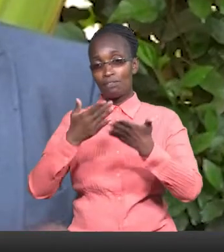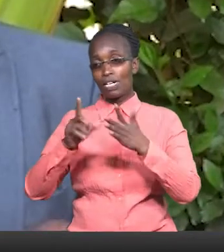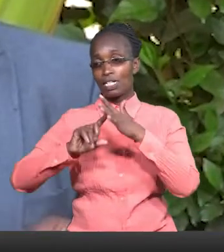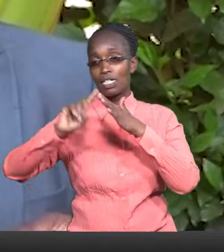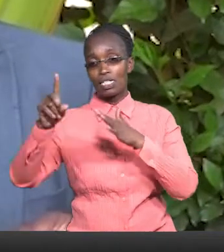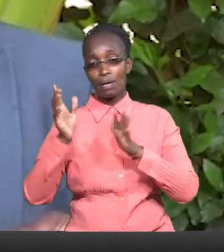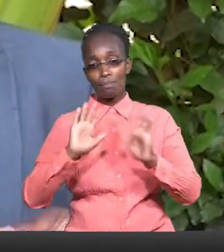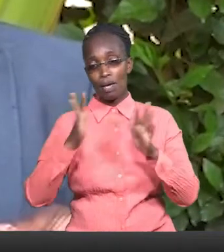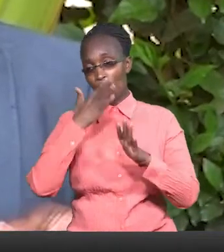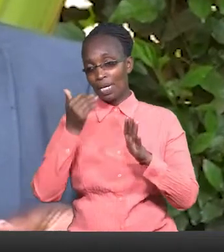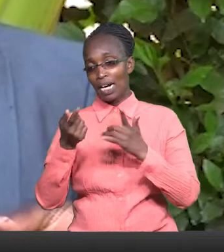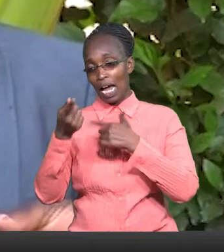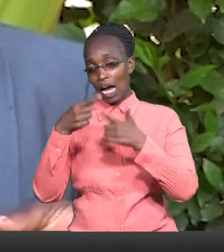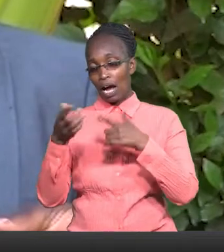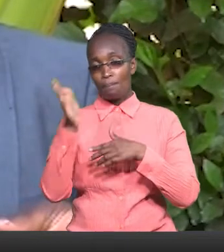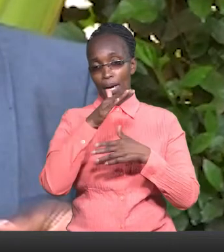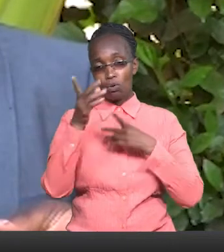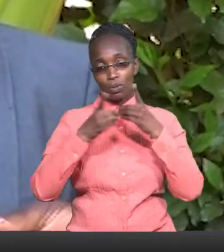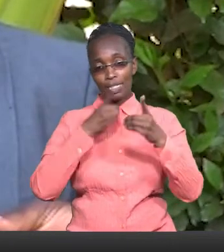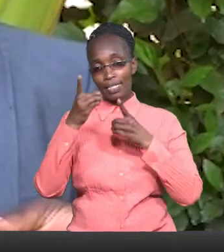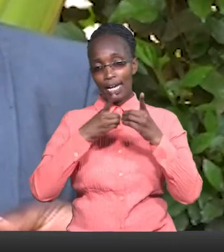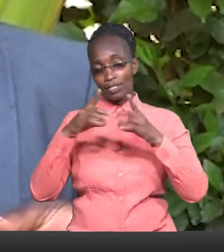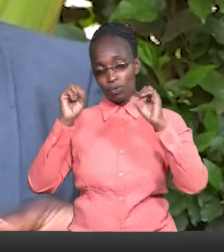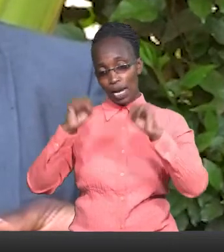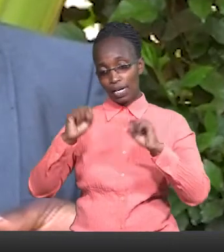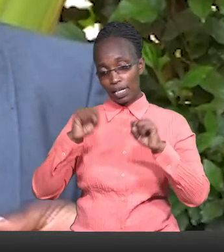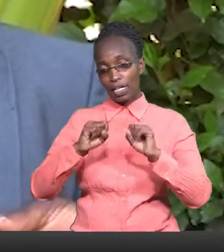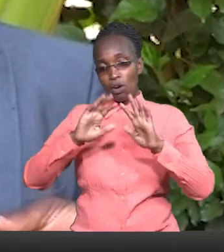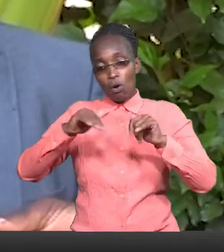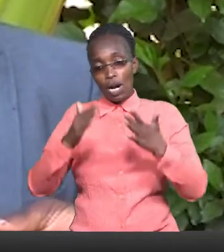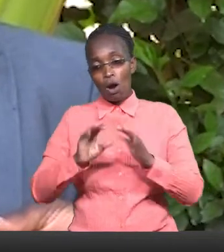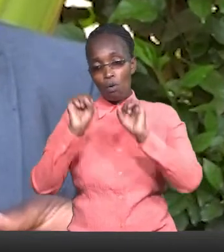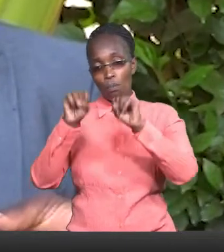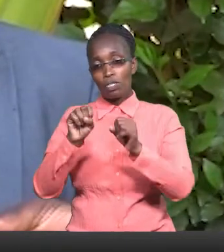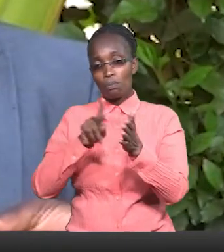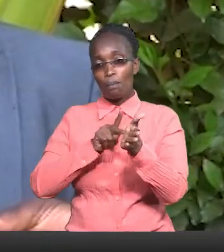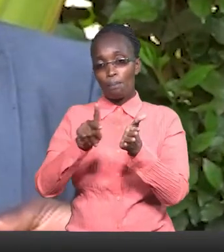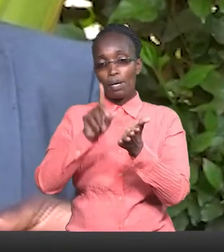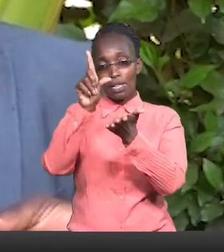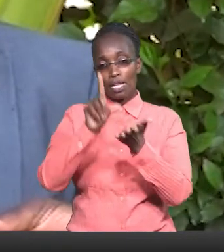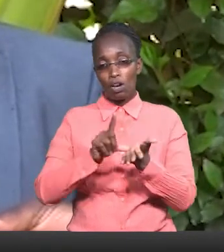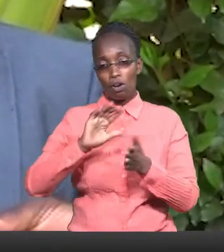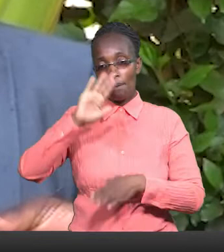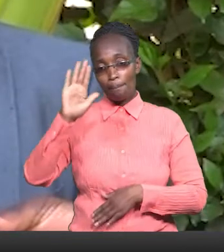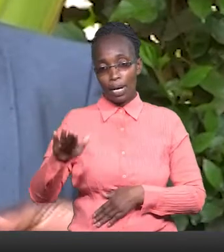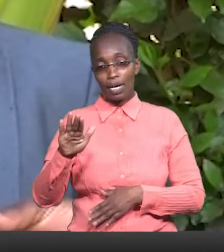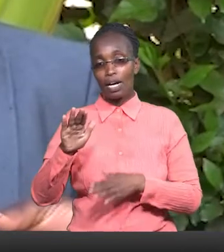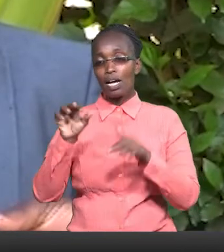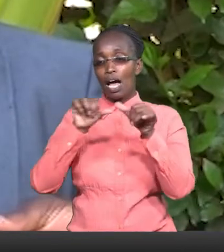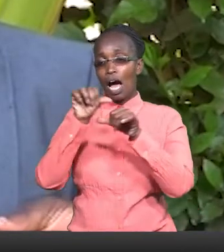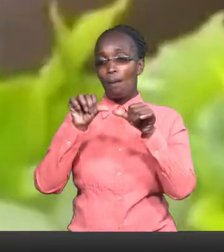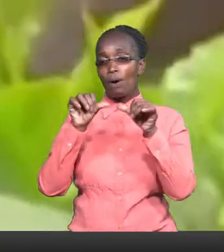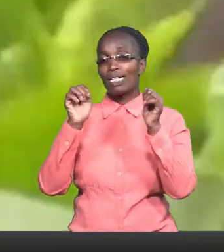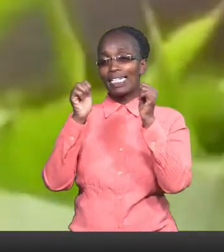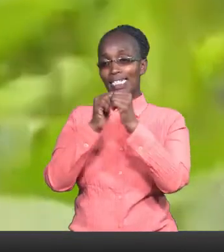please don't run away, just come and we talk to each other and agree on how those loans can be